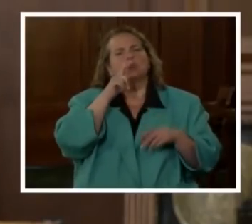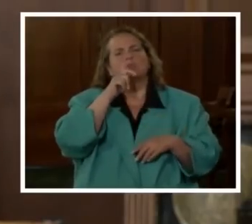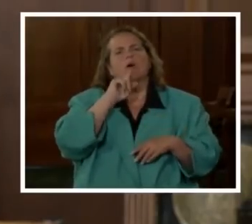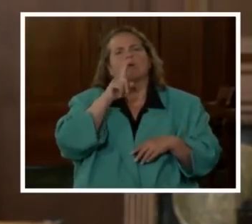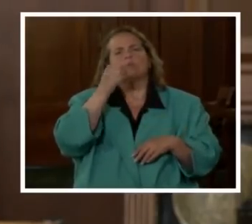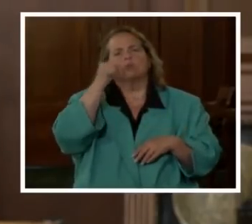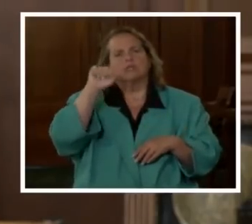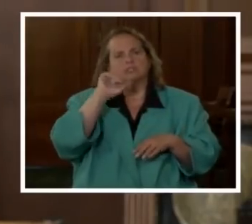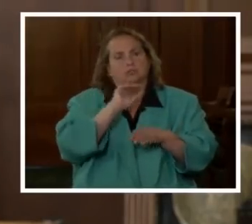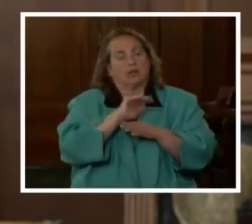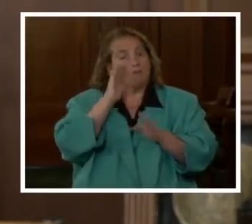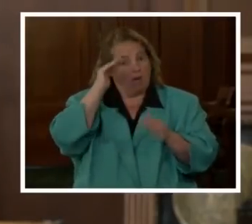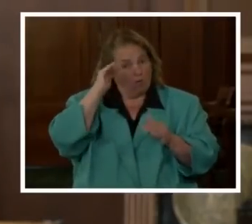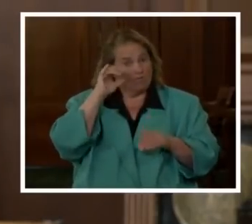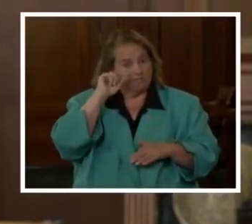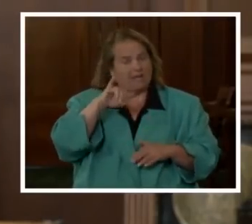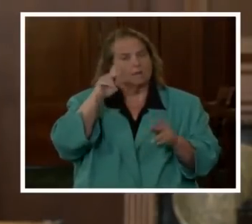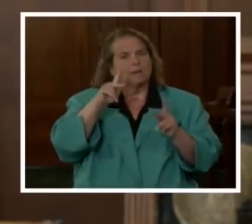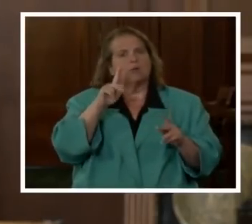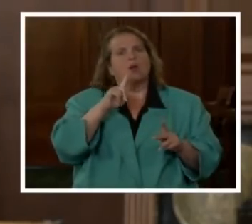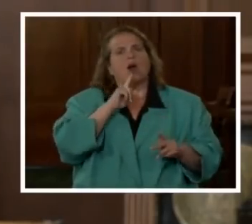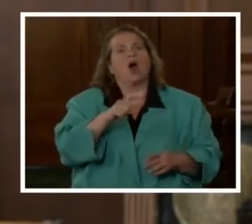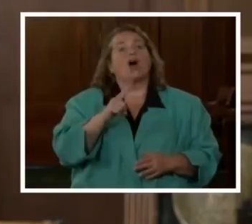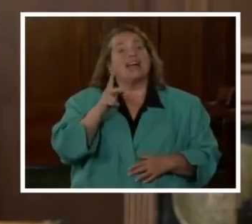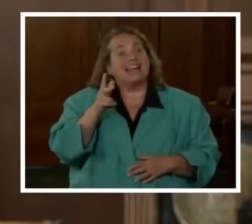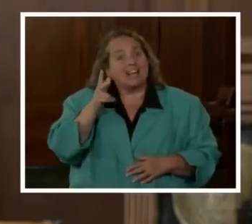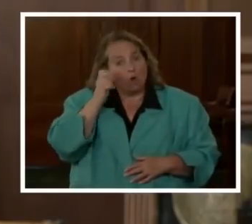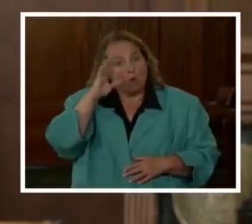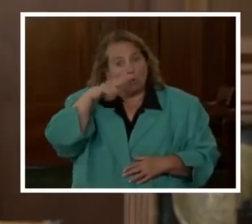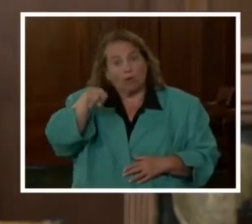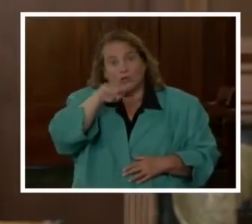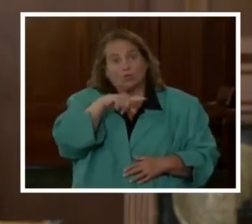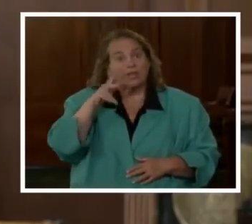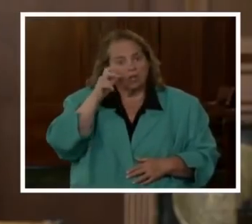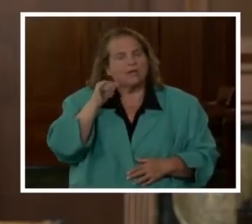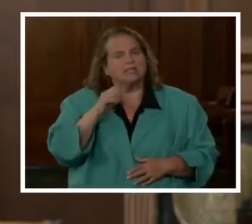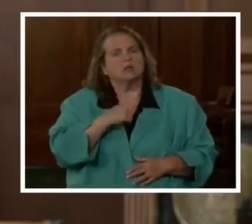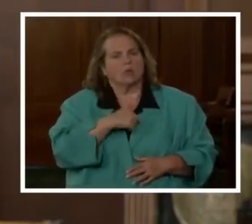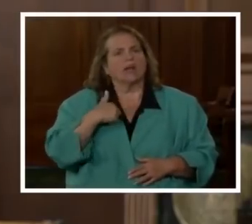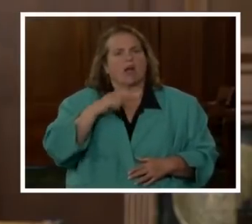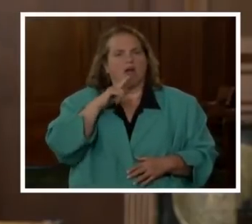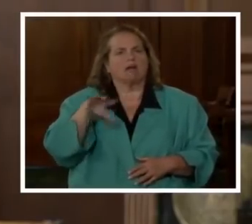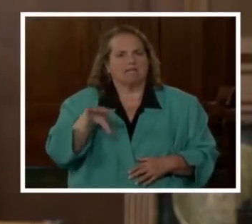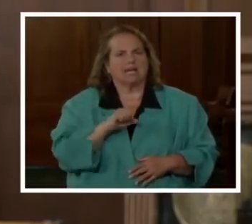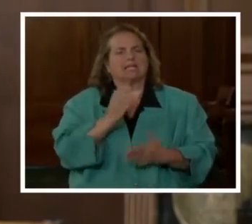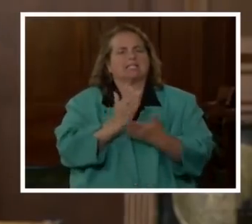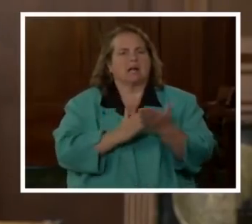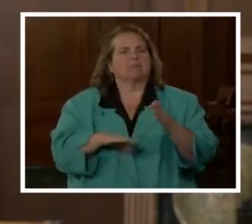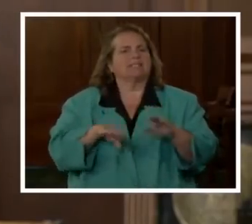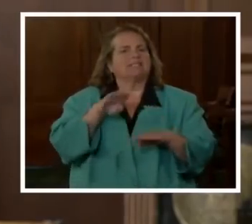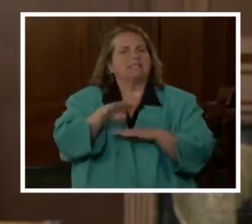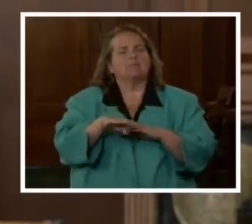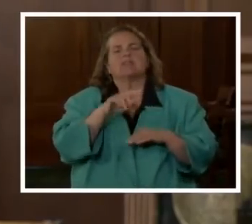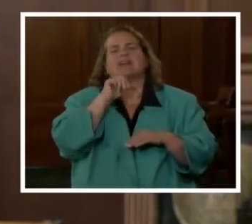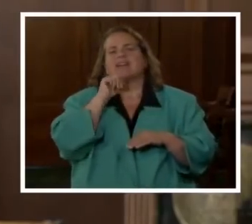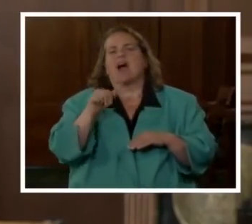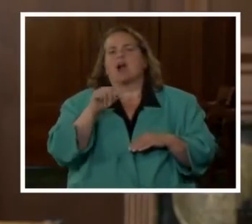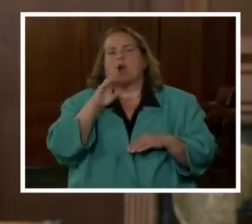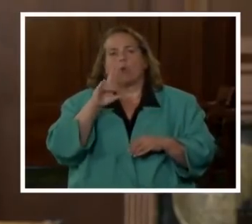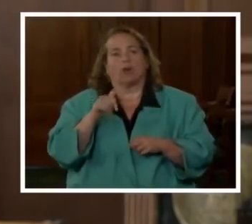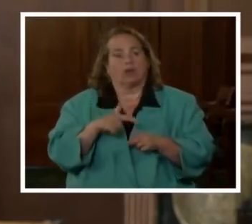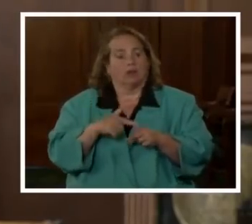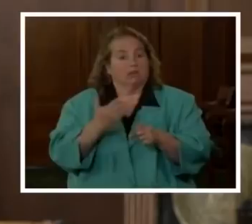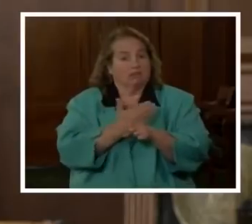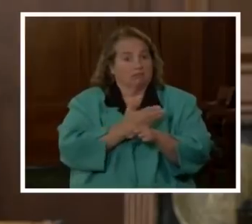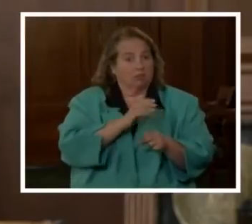hope is the message that people are hearing is steps are being taken, not just in the termination of the